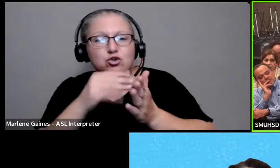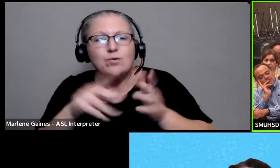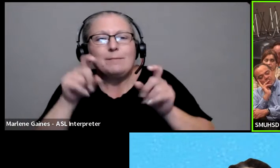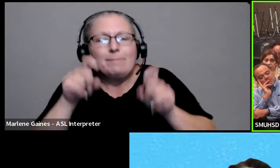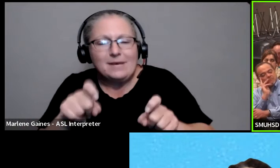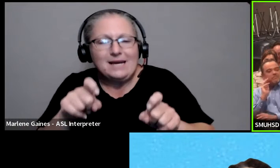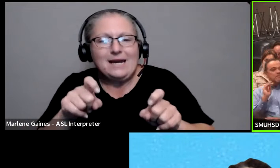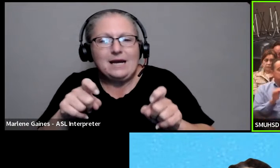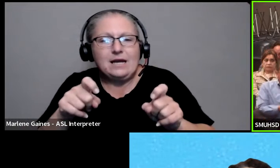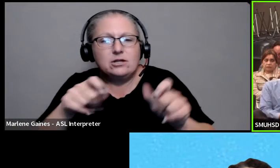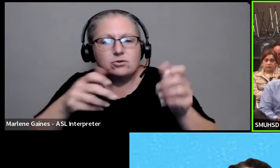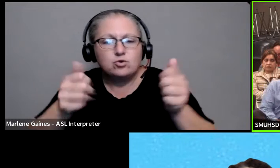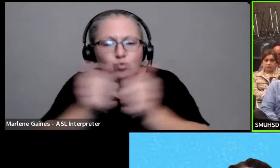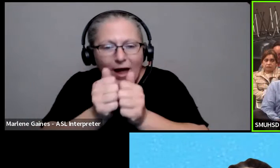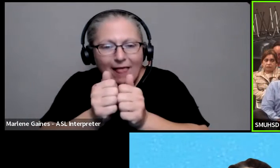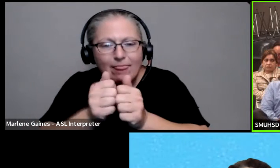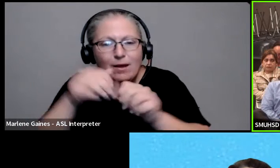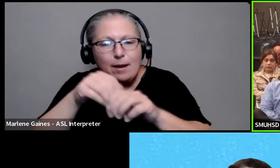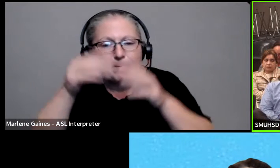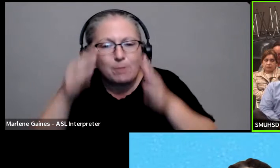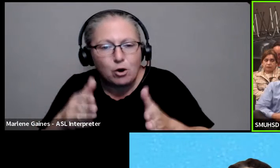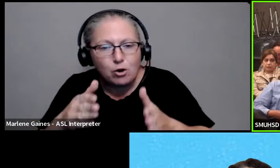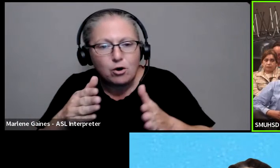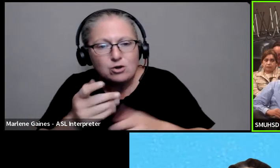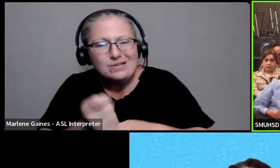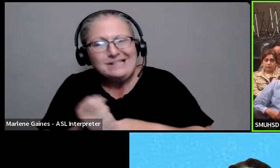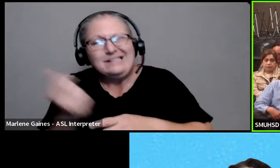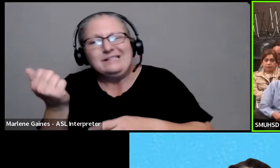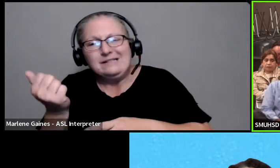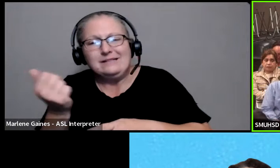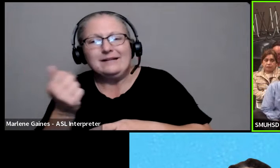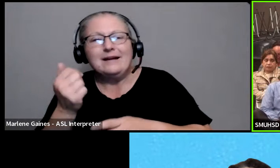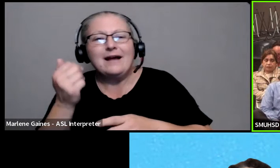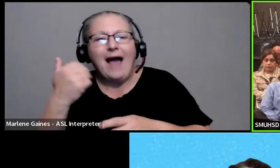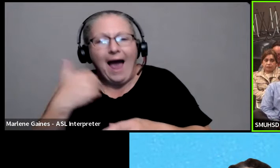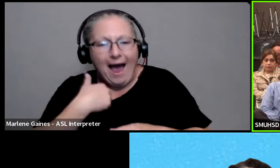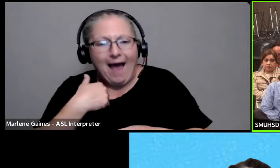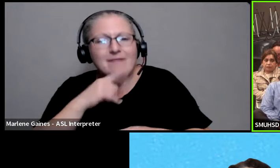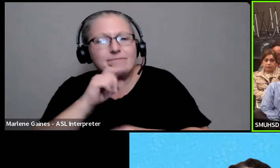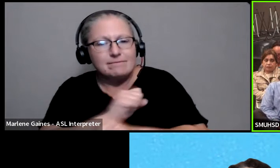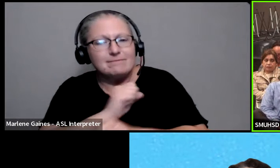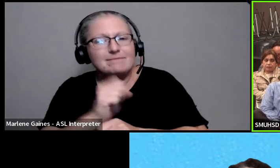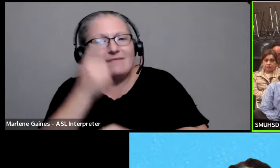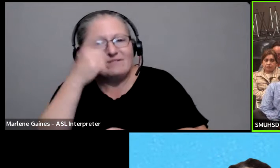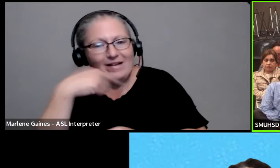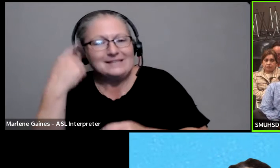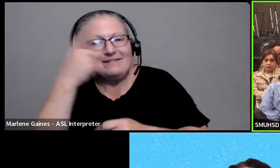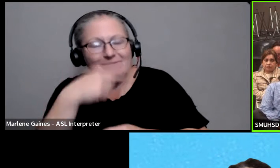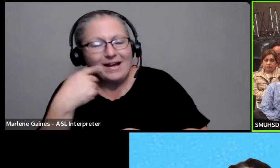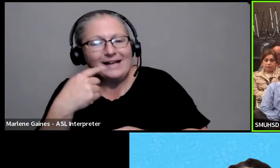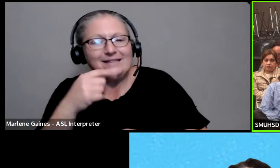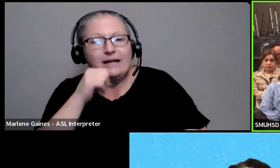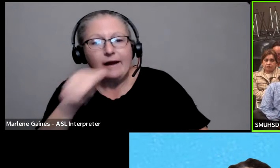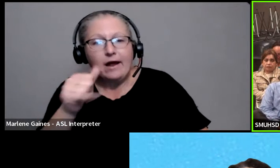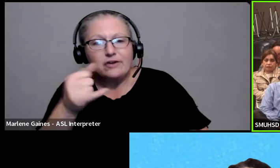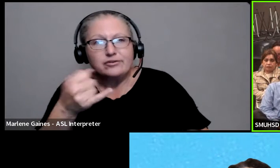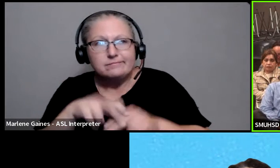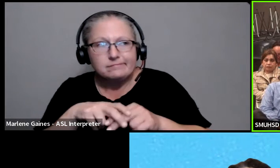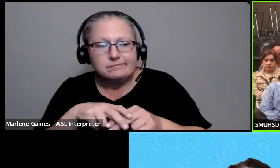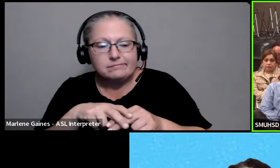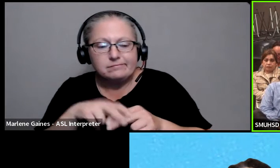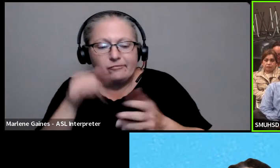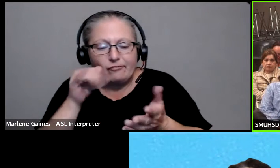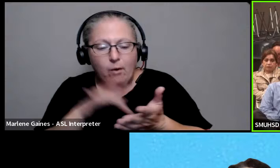be with one another. And so removing that so that they could have that actual FaceTime instead of like, using